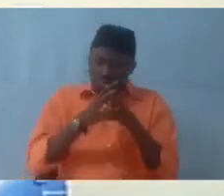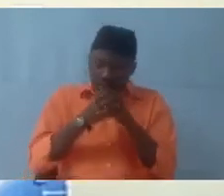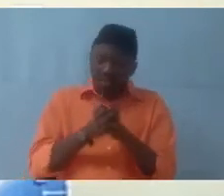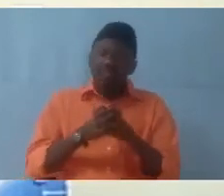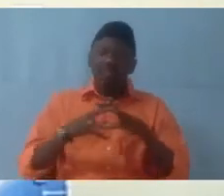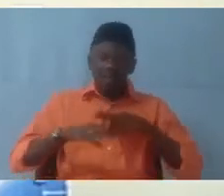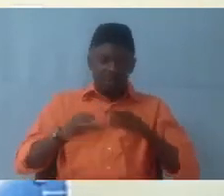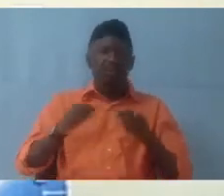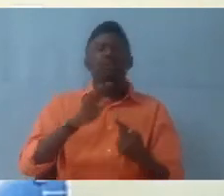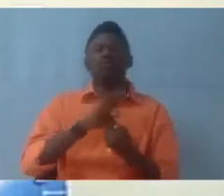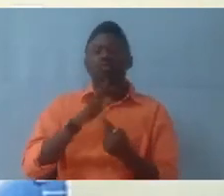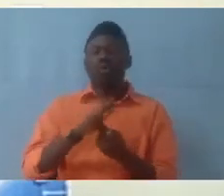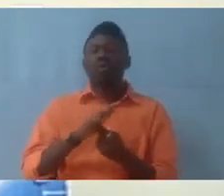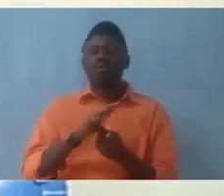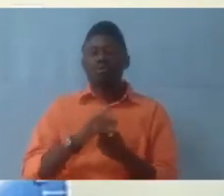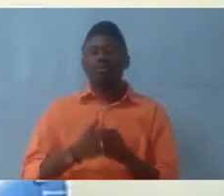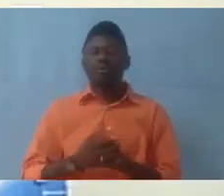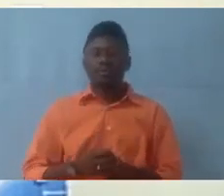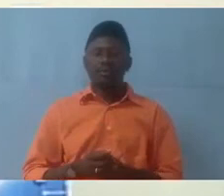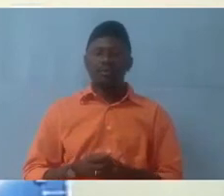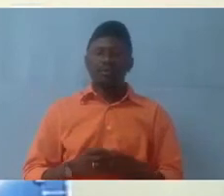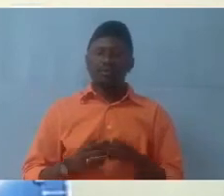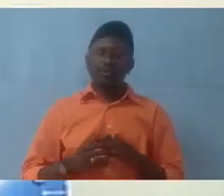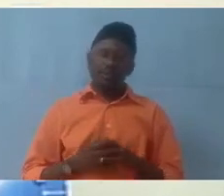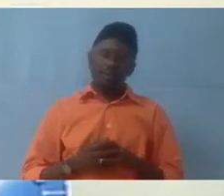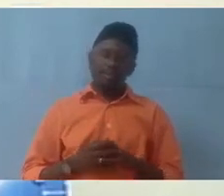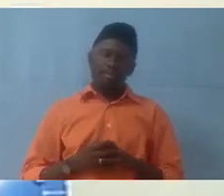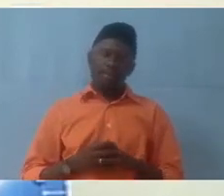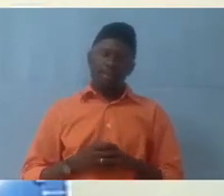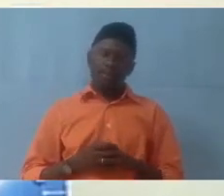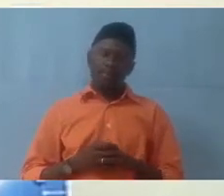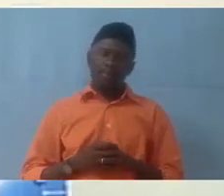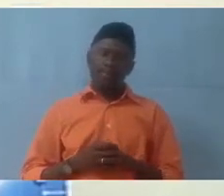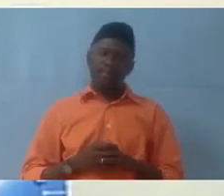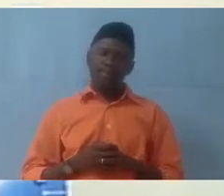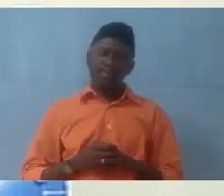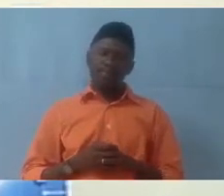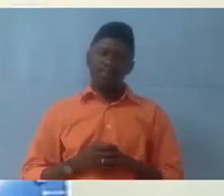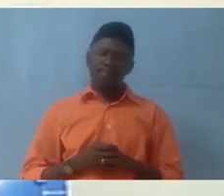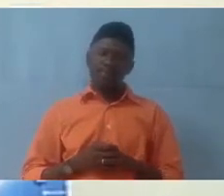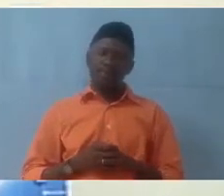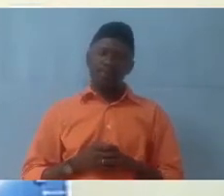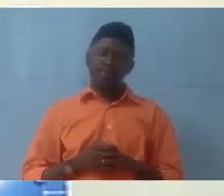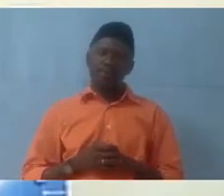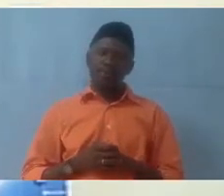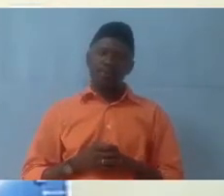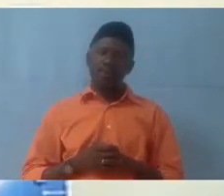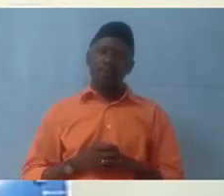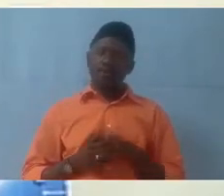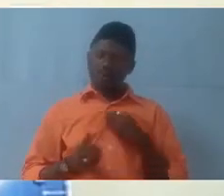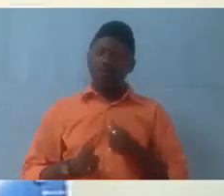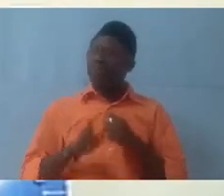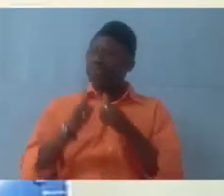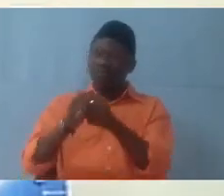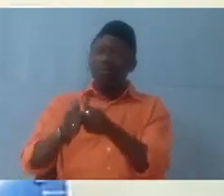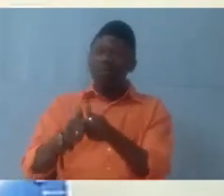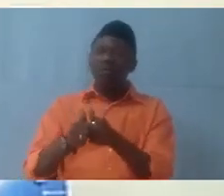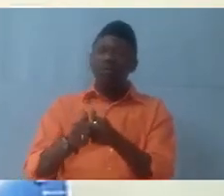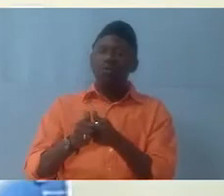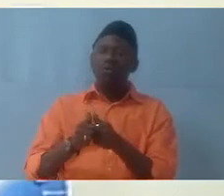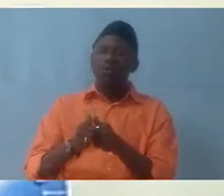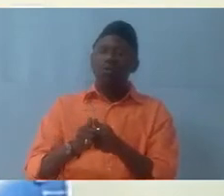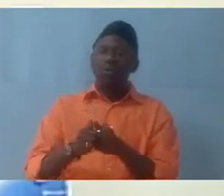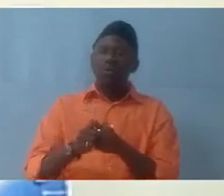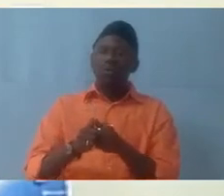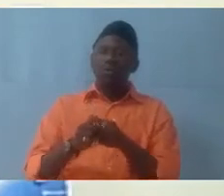ben nit. To go back to the basic to the basic guiding principles of our religion and our culture. Ci li nga xamne